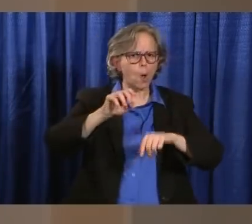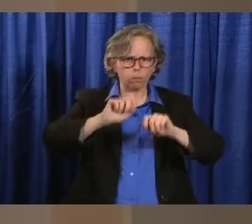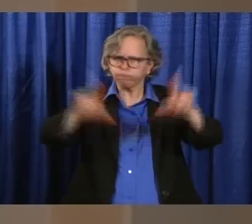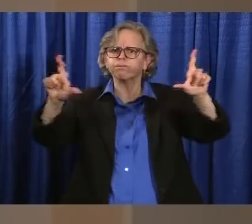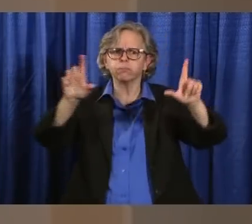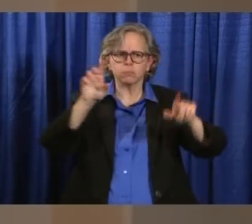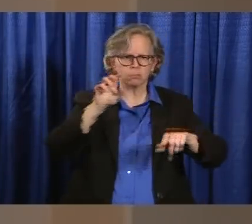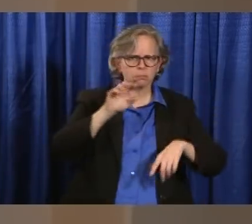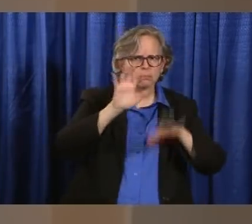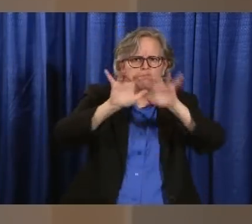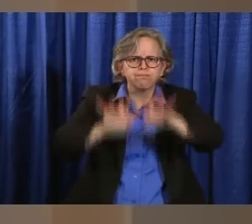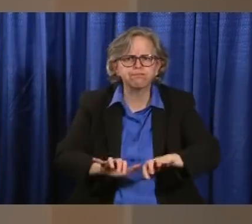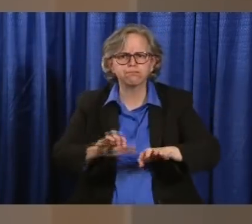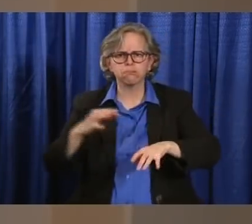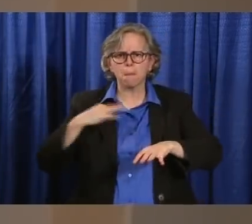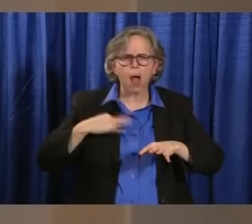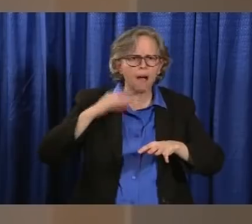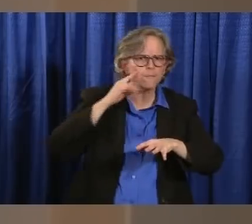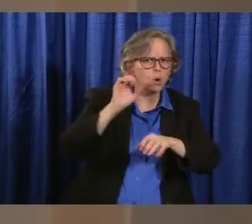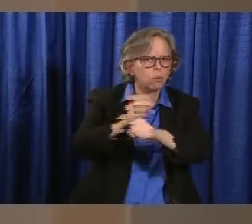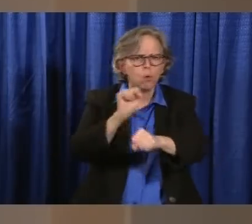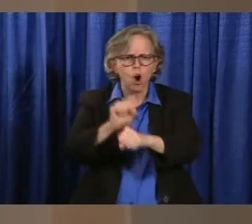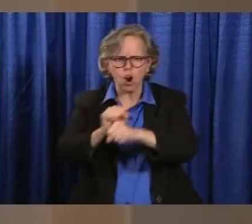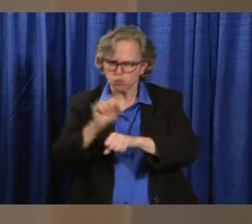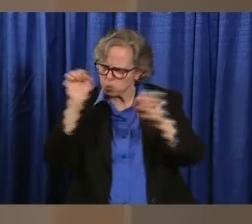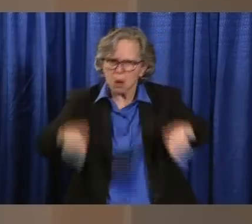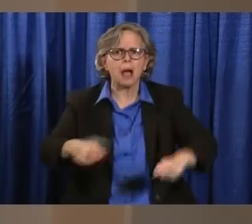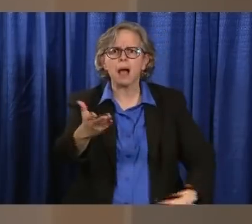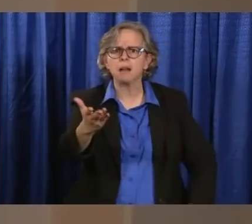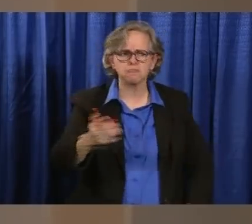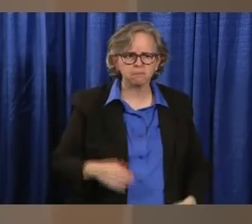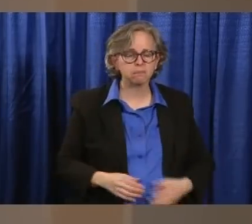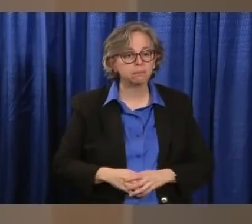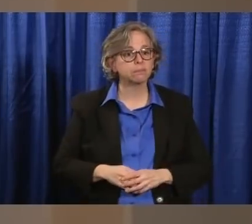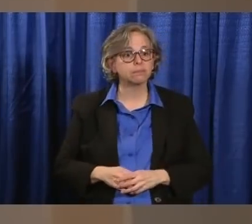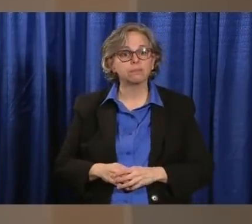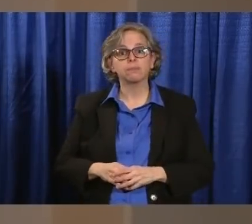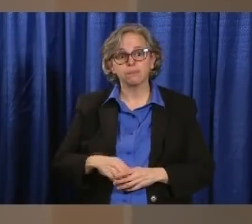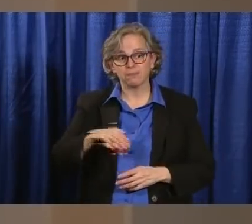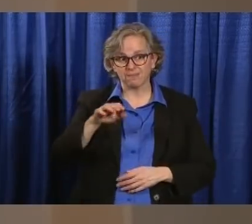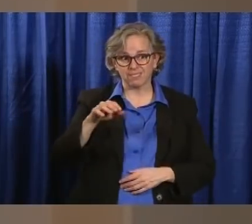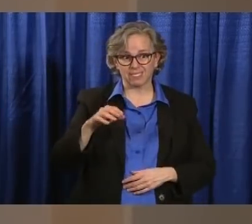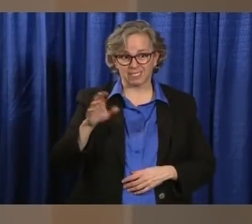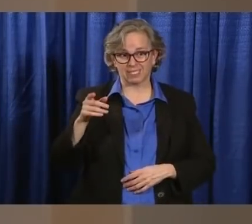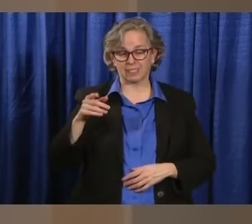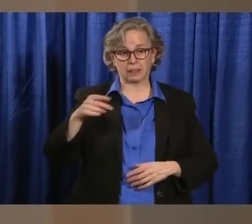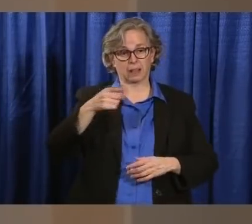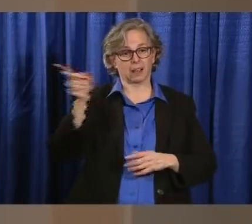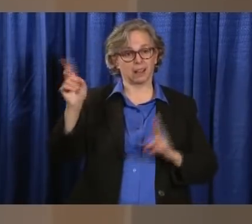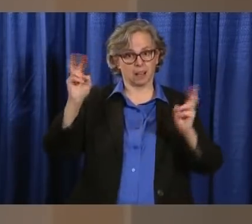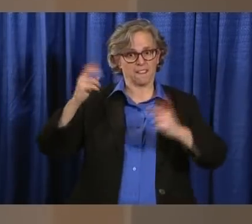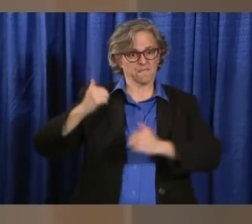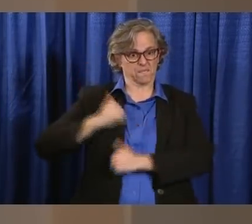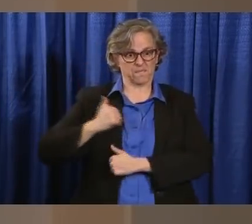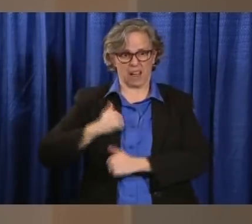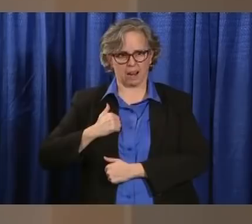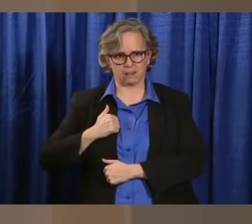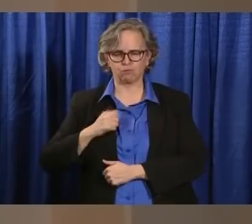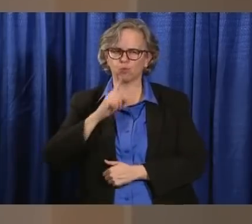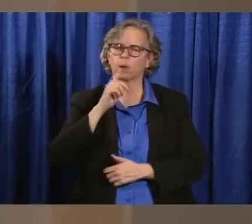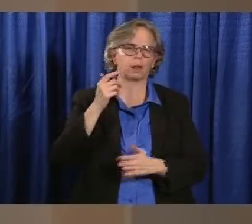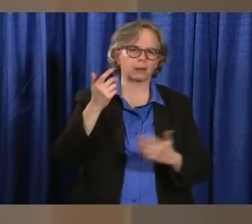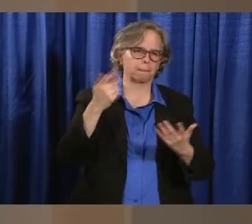attention is that a lot of times, particularly now, these veterans or anybody can get lonely. And